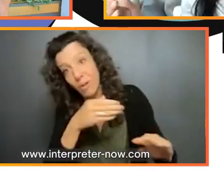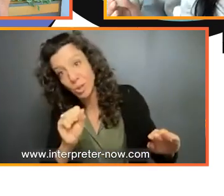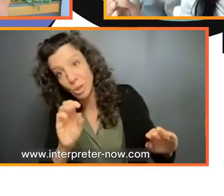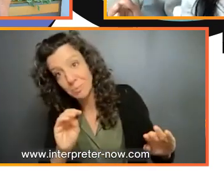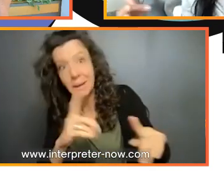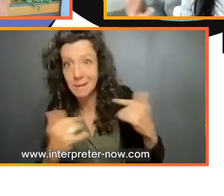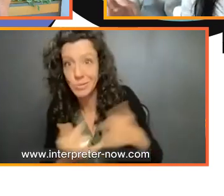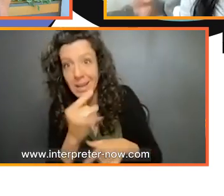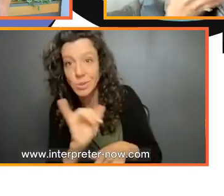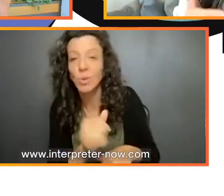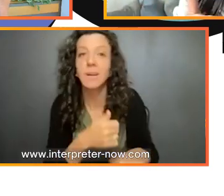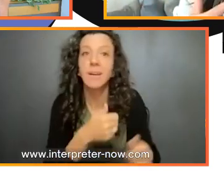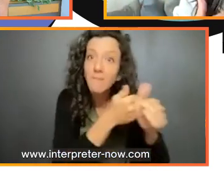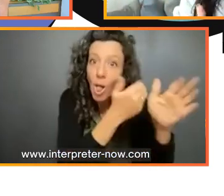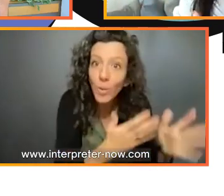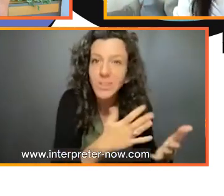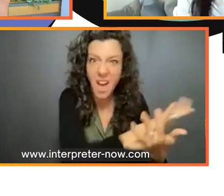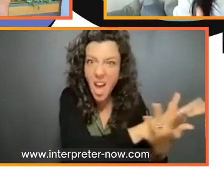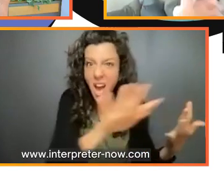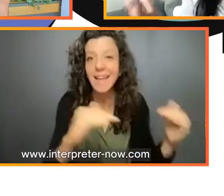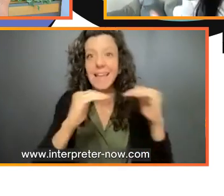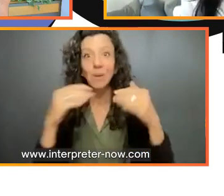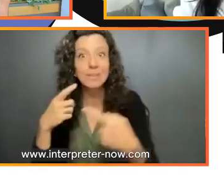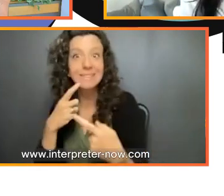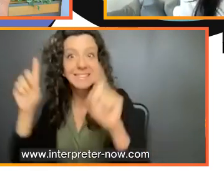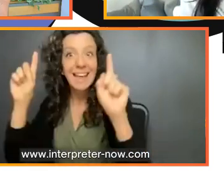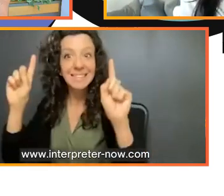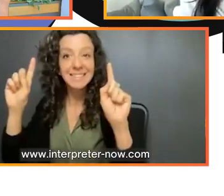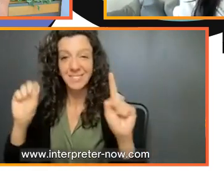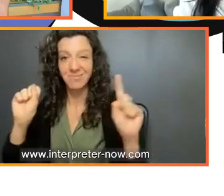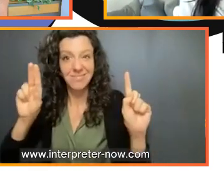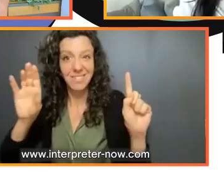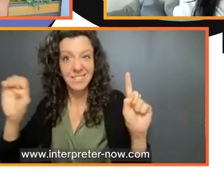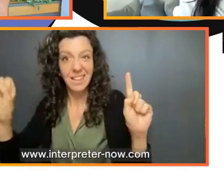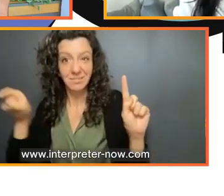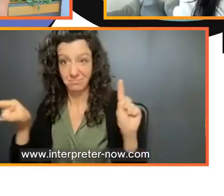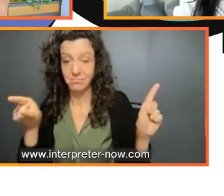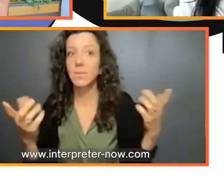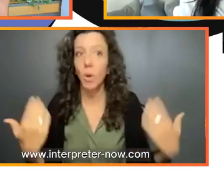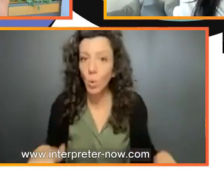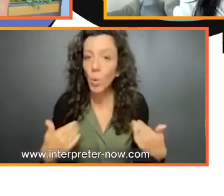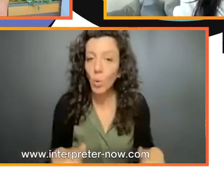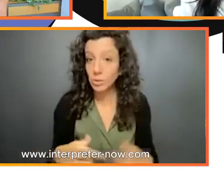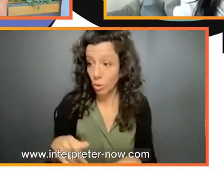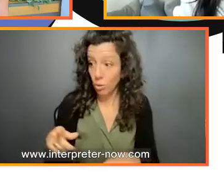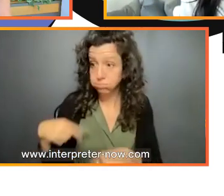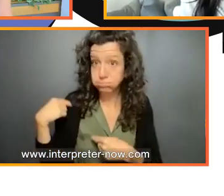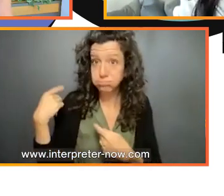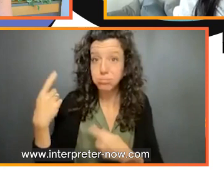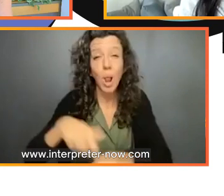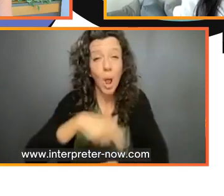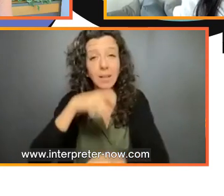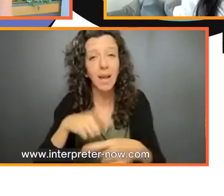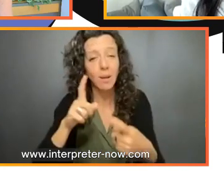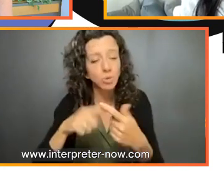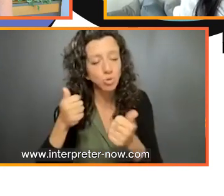This is before social media, but even now, followers, that equals success. And it has taken me a